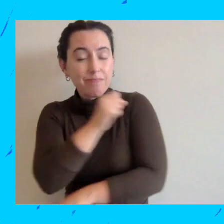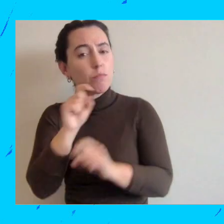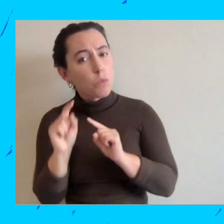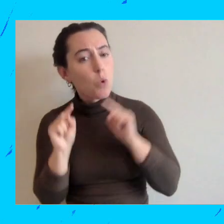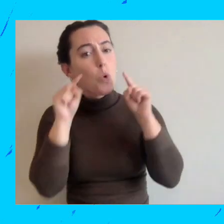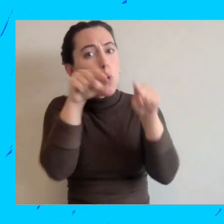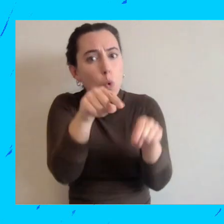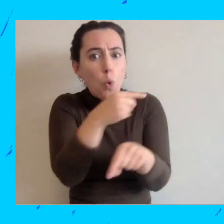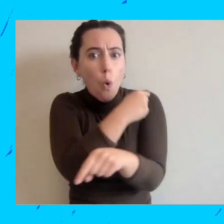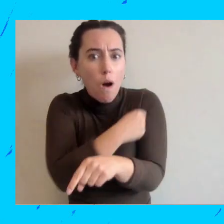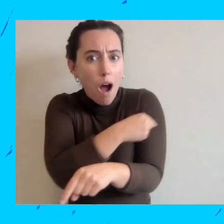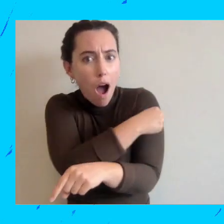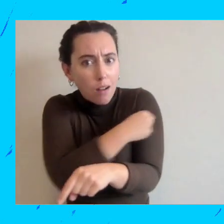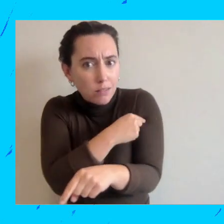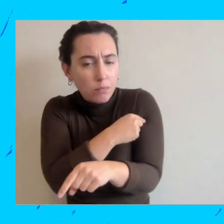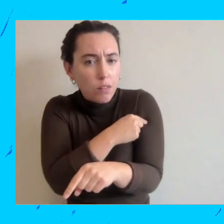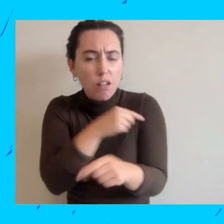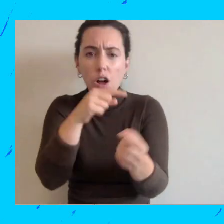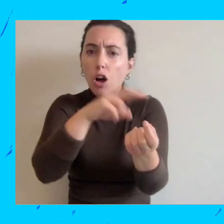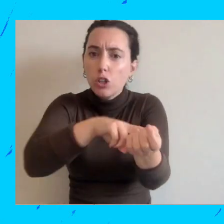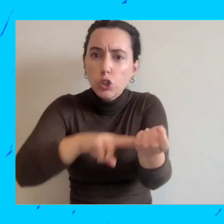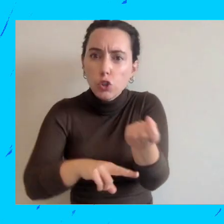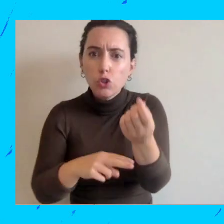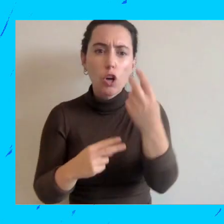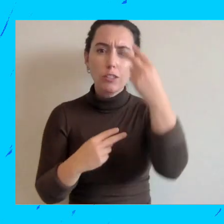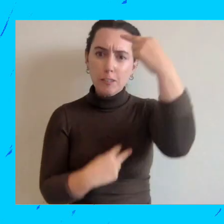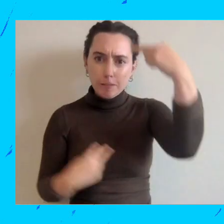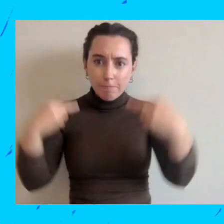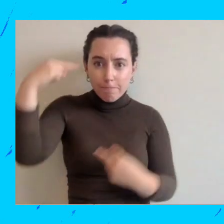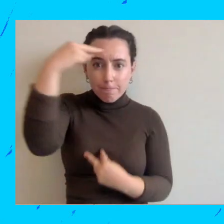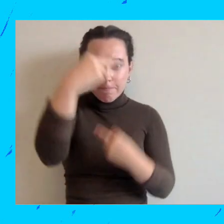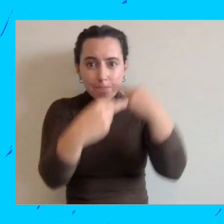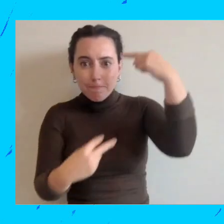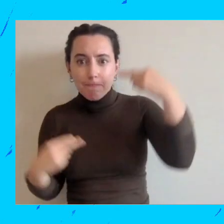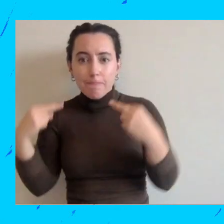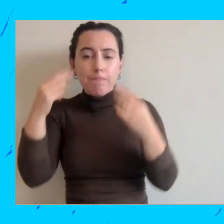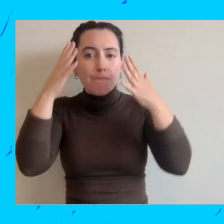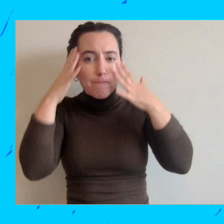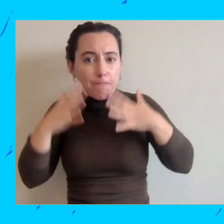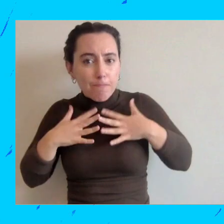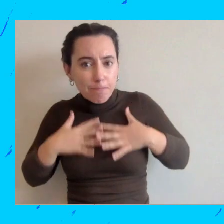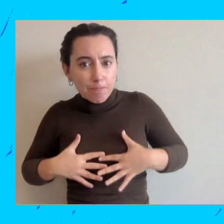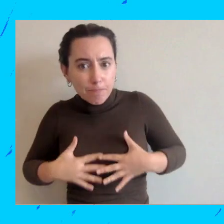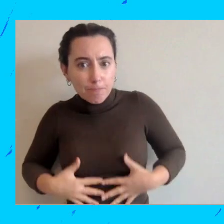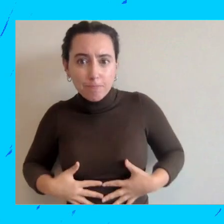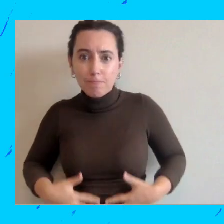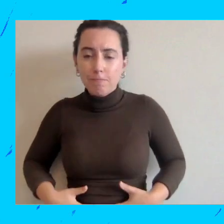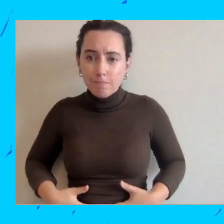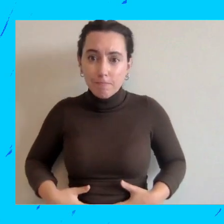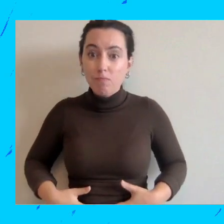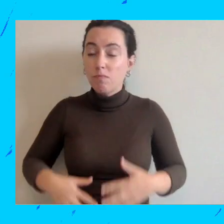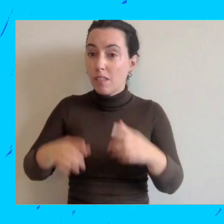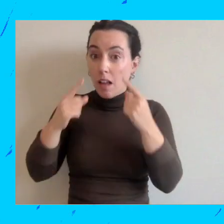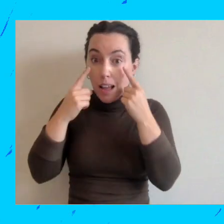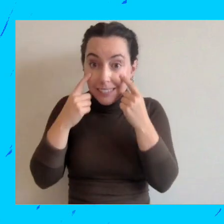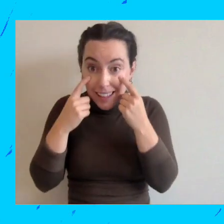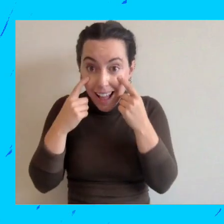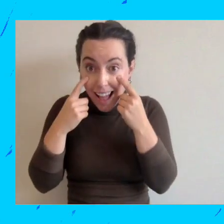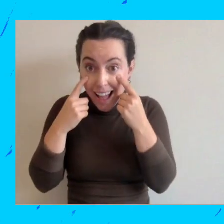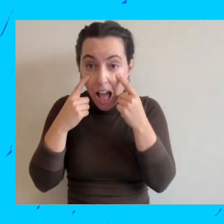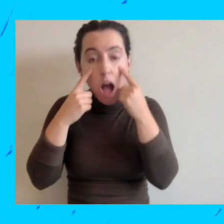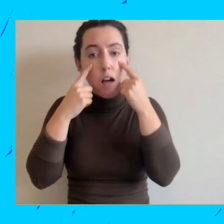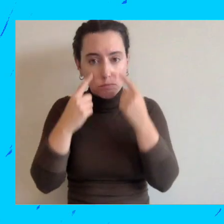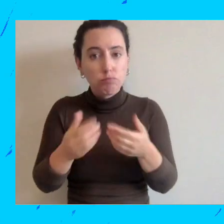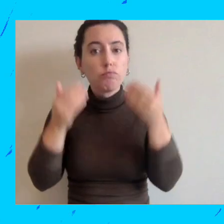today that detect and remove precancerous lesions much before they develop into cervical cancer that